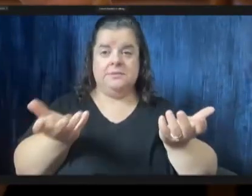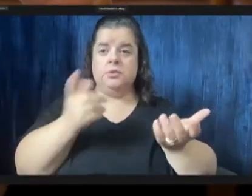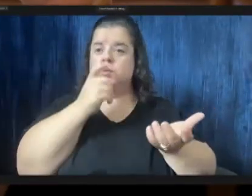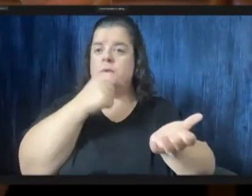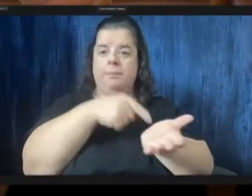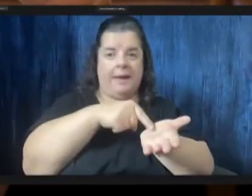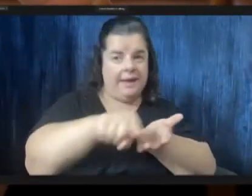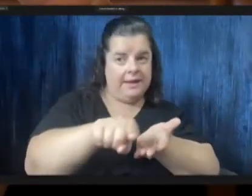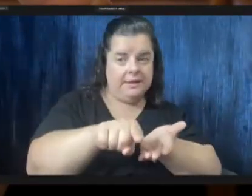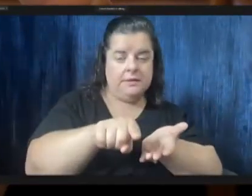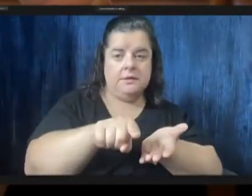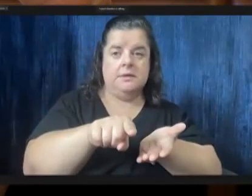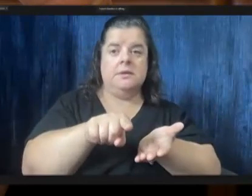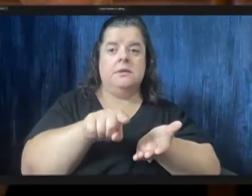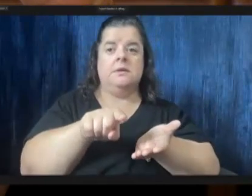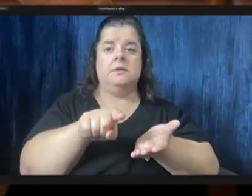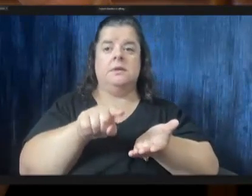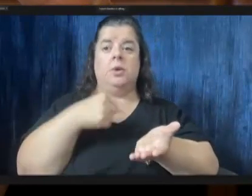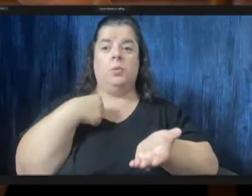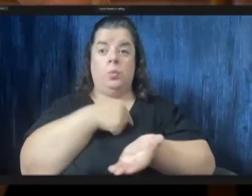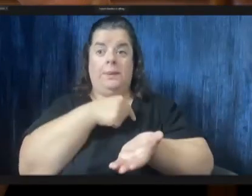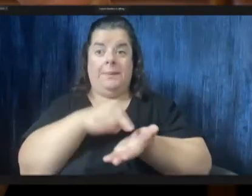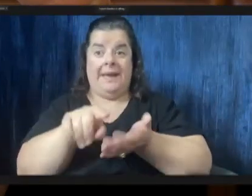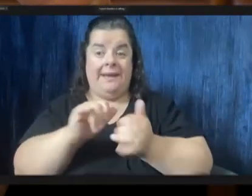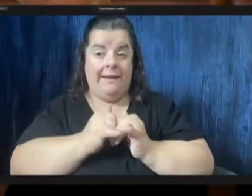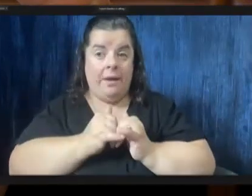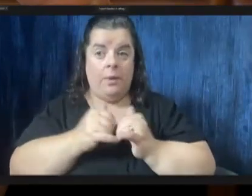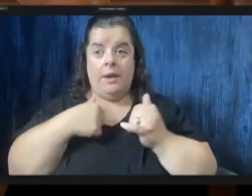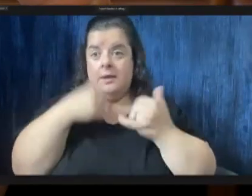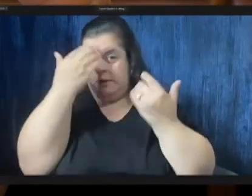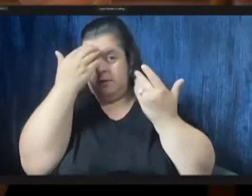it? How do we pay for it? I really don't know.